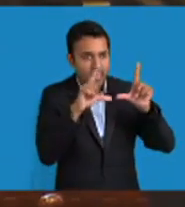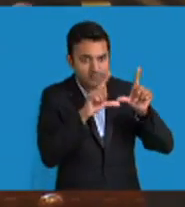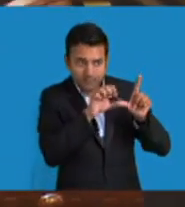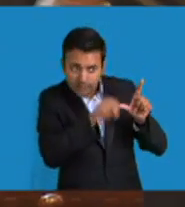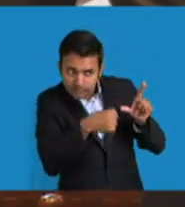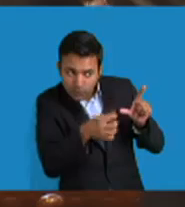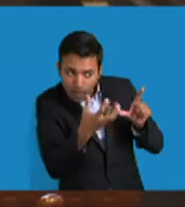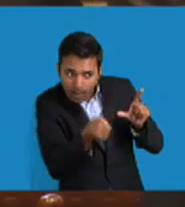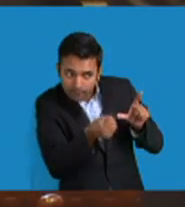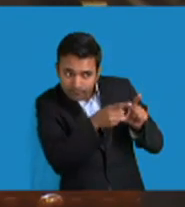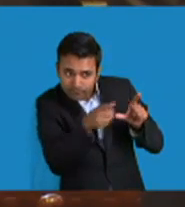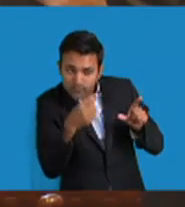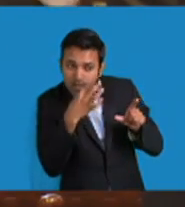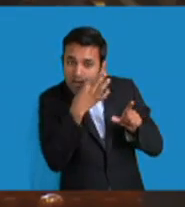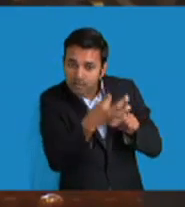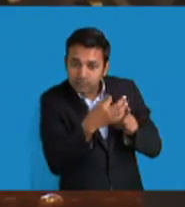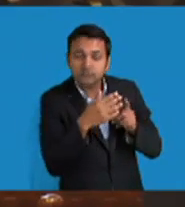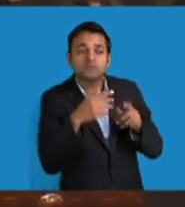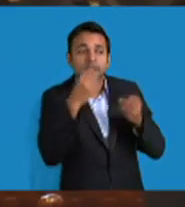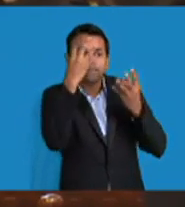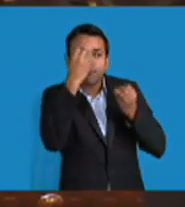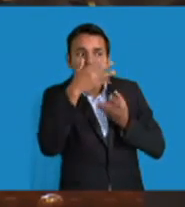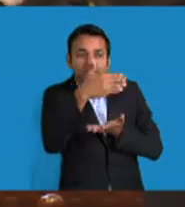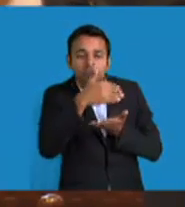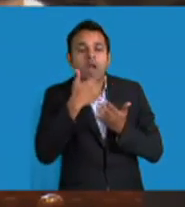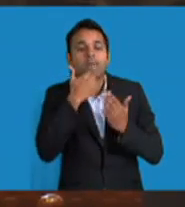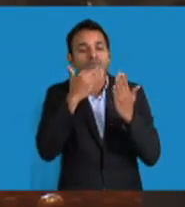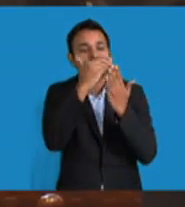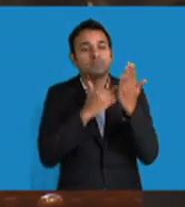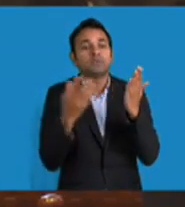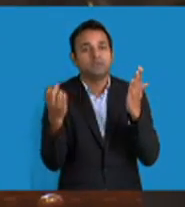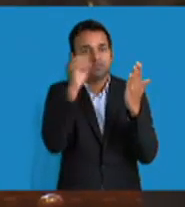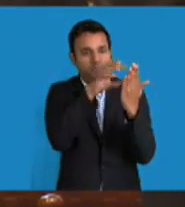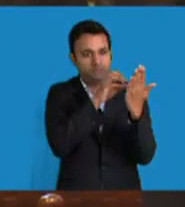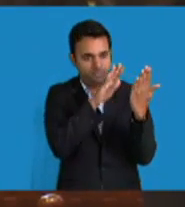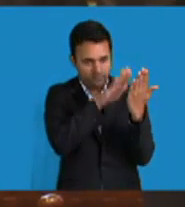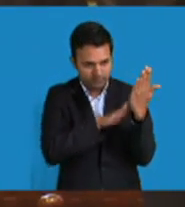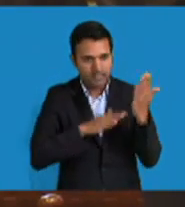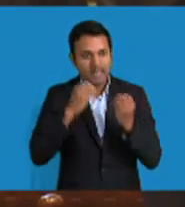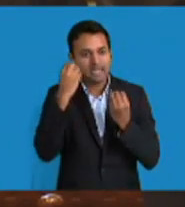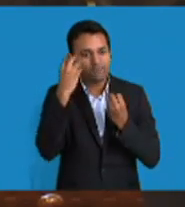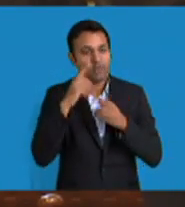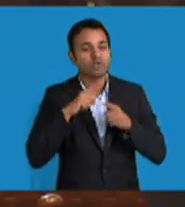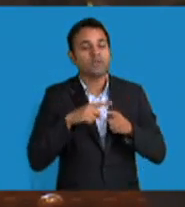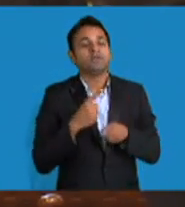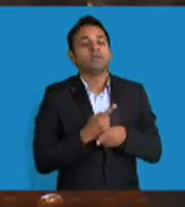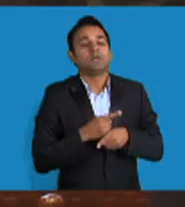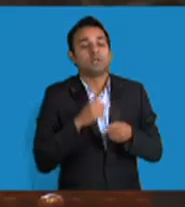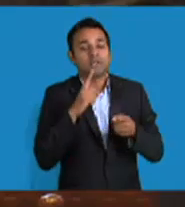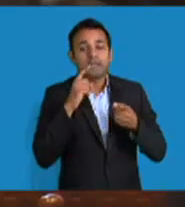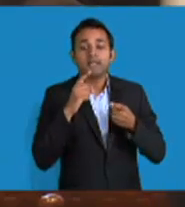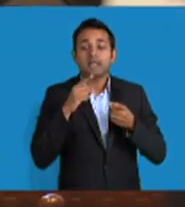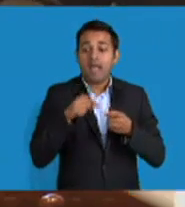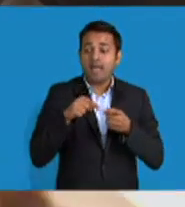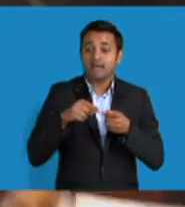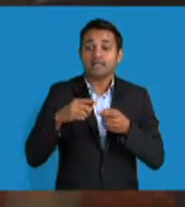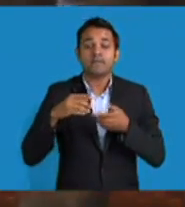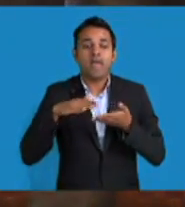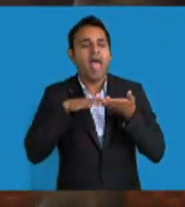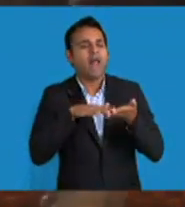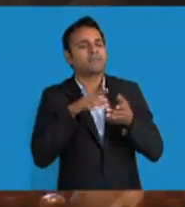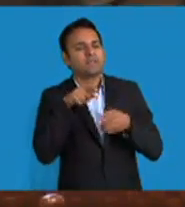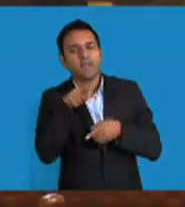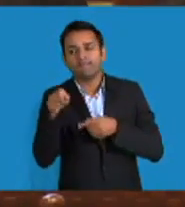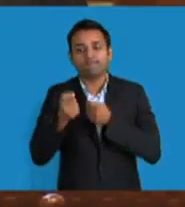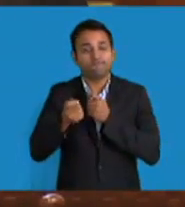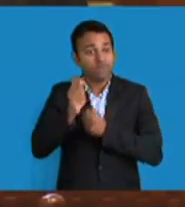processes. Madam Speaker, this additionally assists the industry stakeholders in ensuring that the proper fish